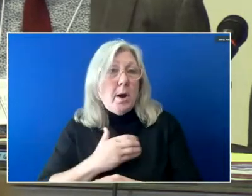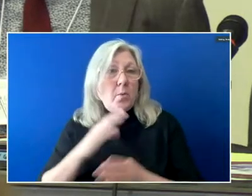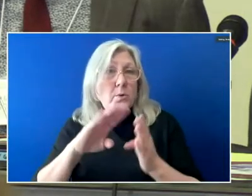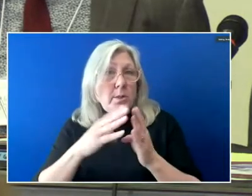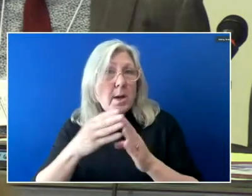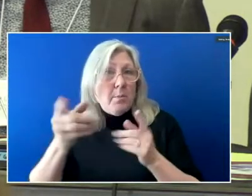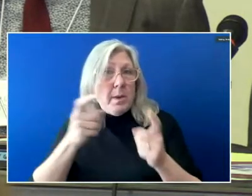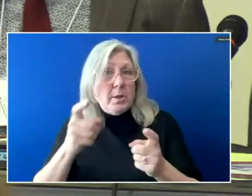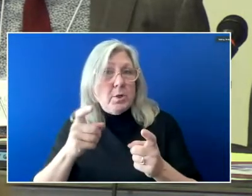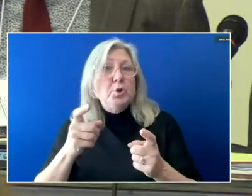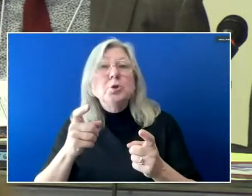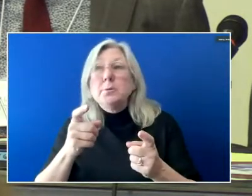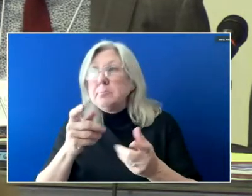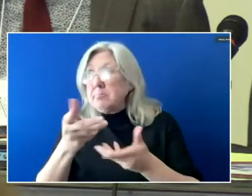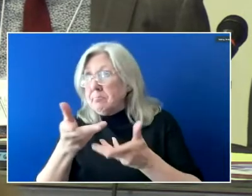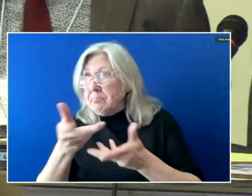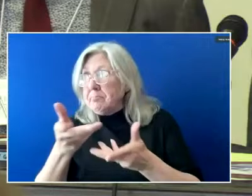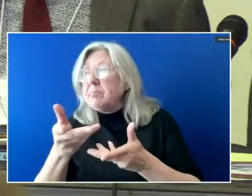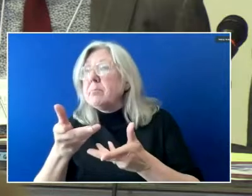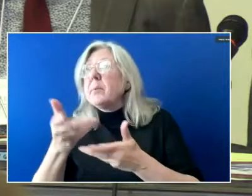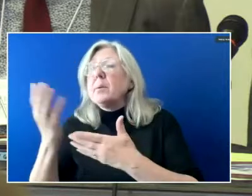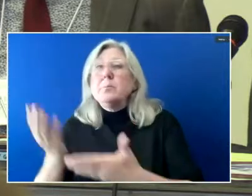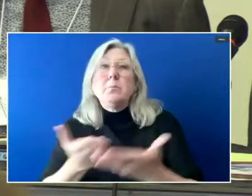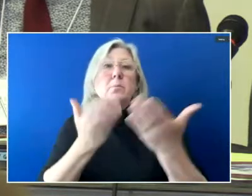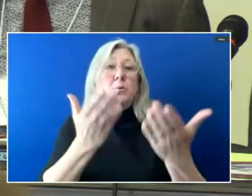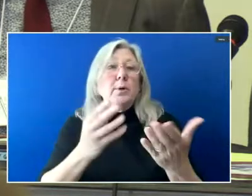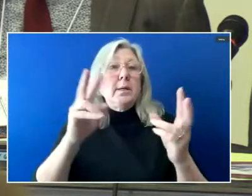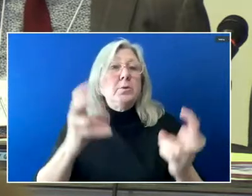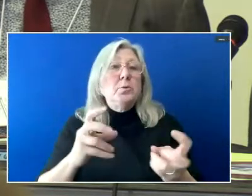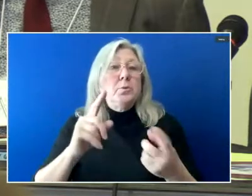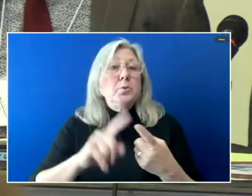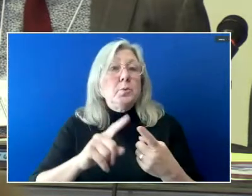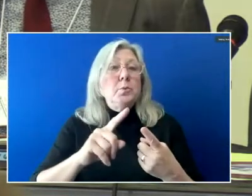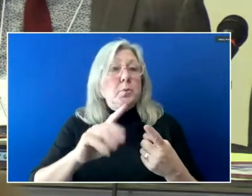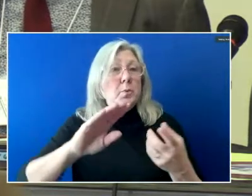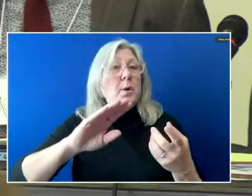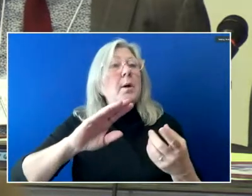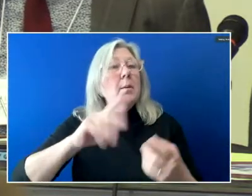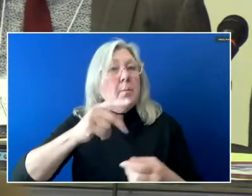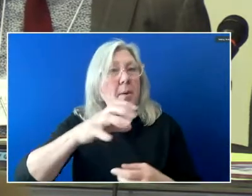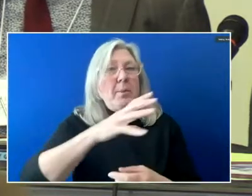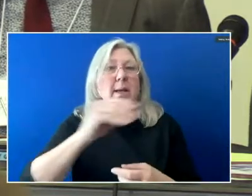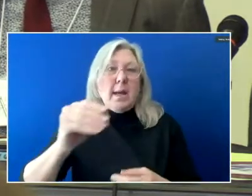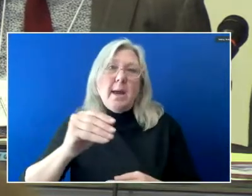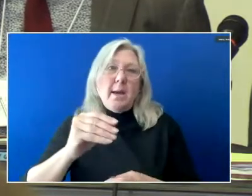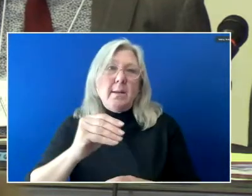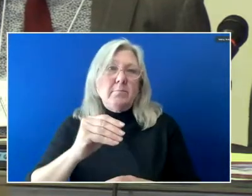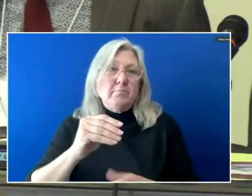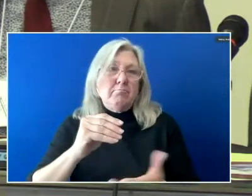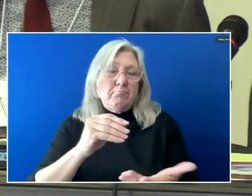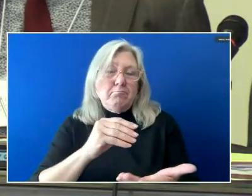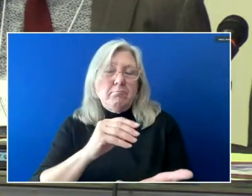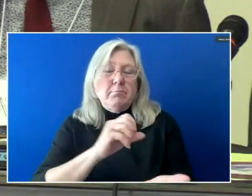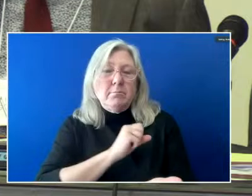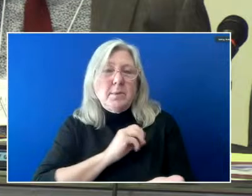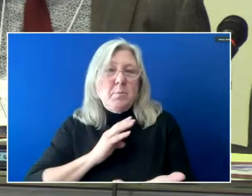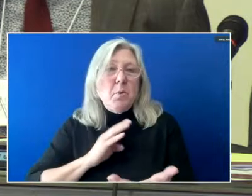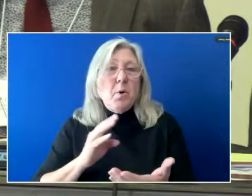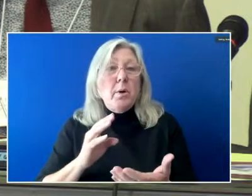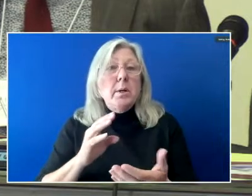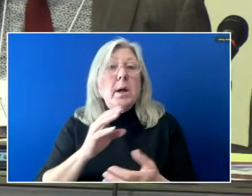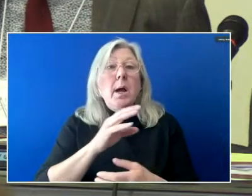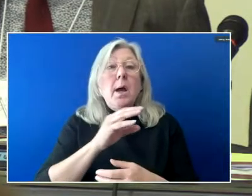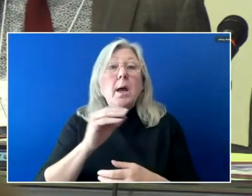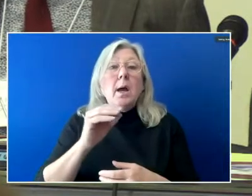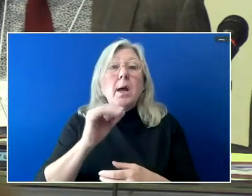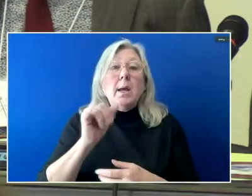before the select board and public Ian's North Star has been accountability and transparency